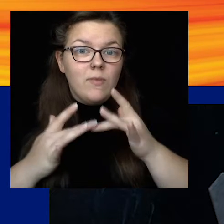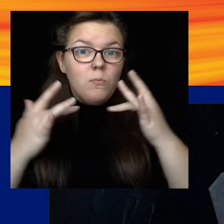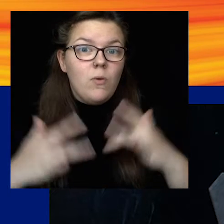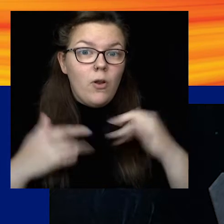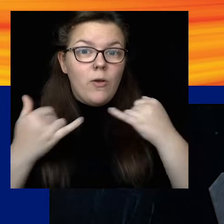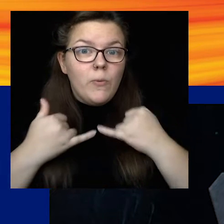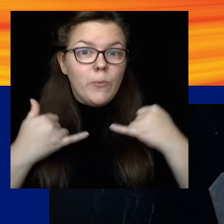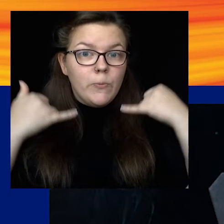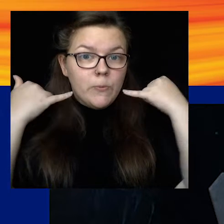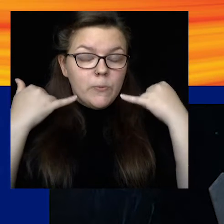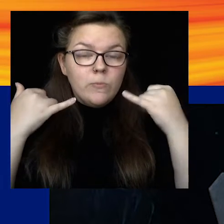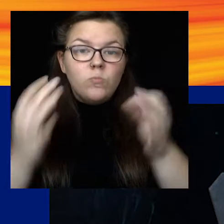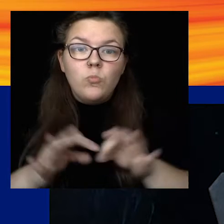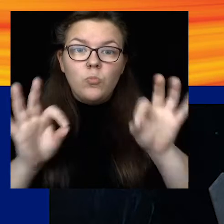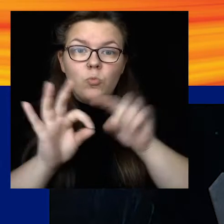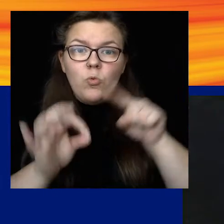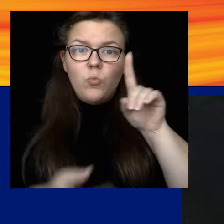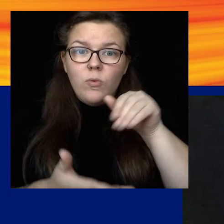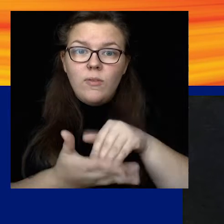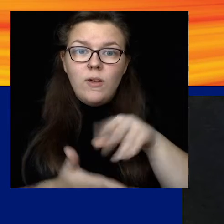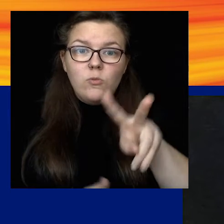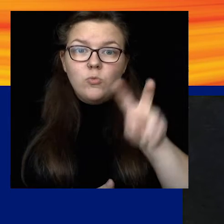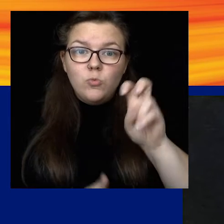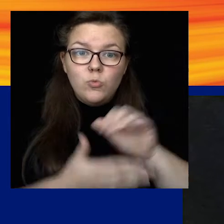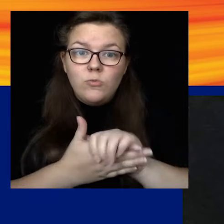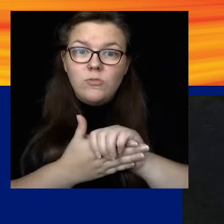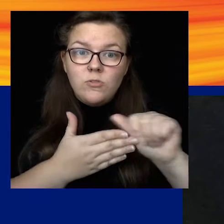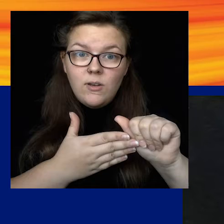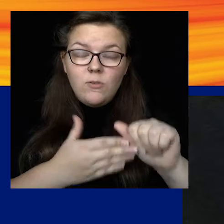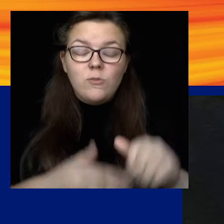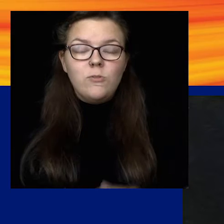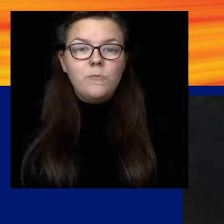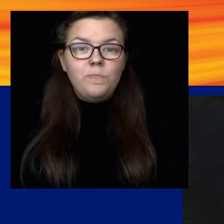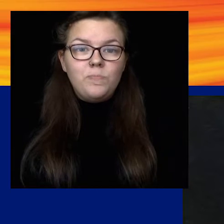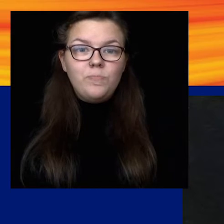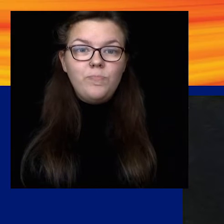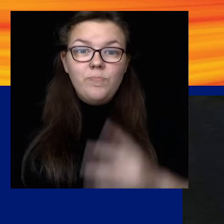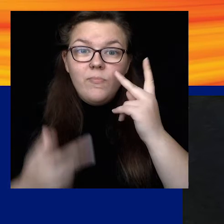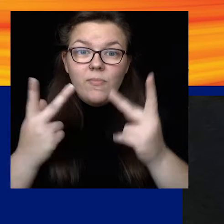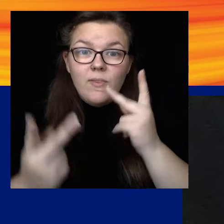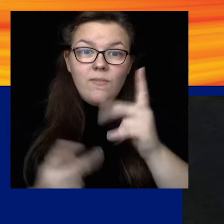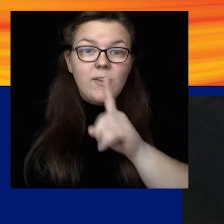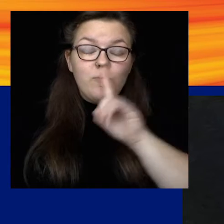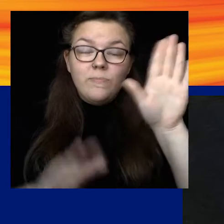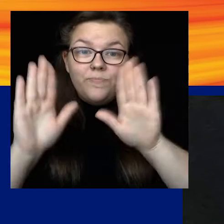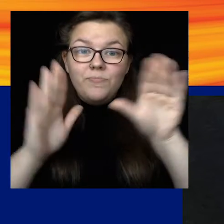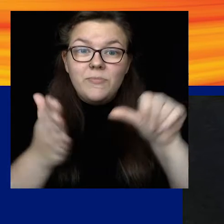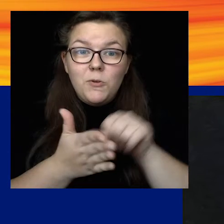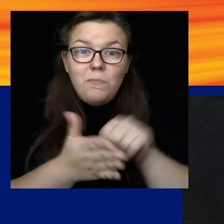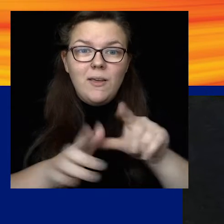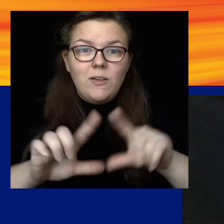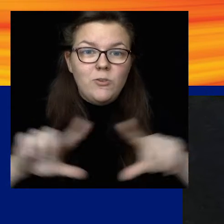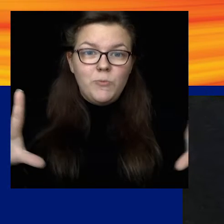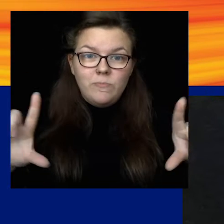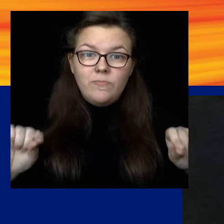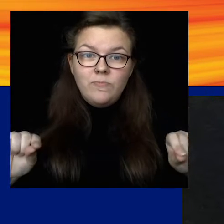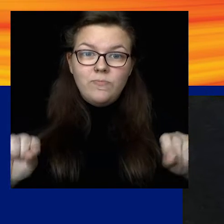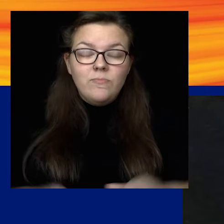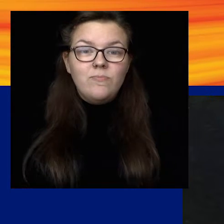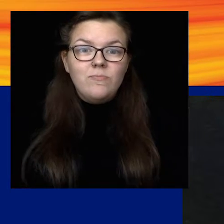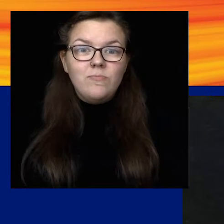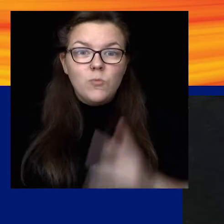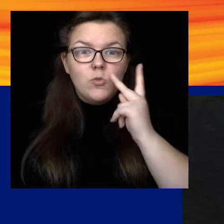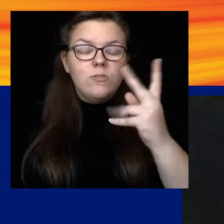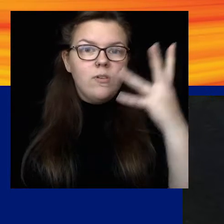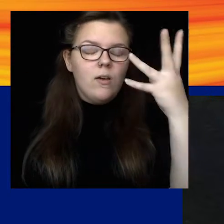gold diamond heart pendant necklace valued at $1,200. Visit our silent auction page